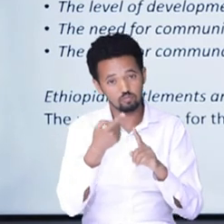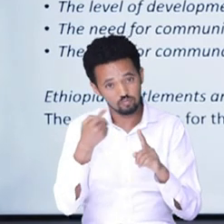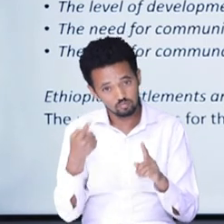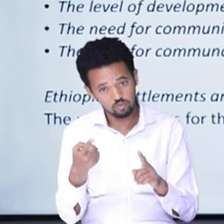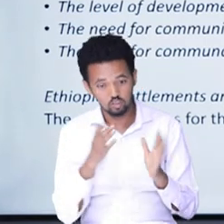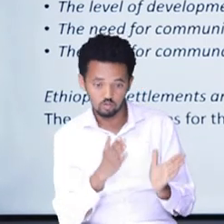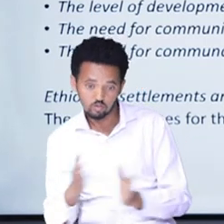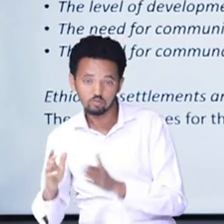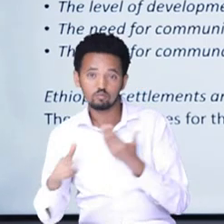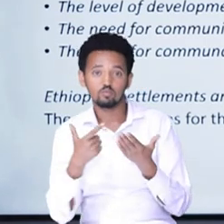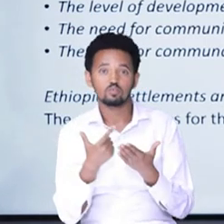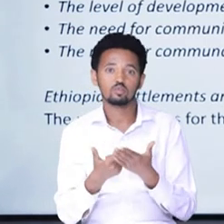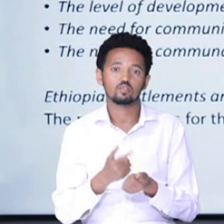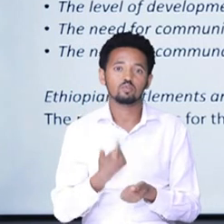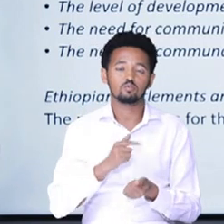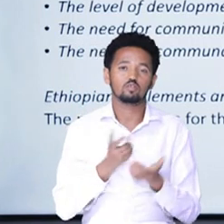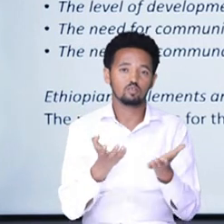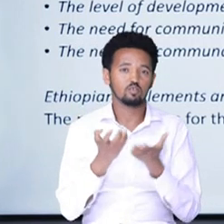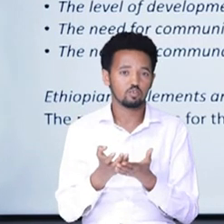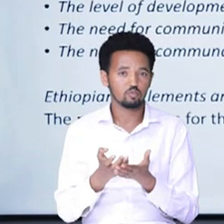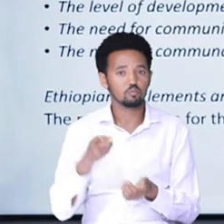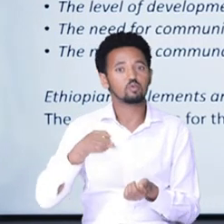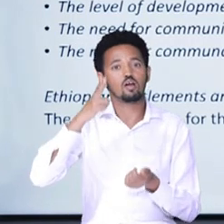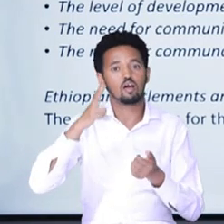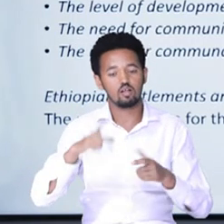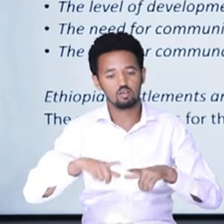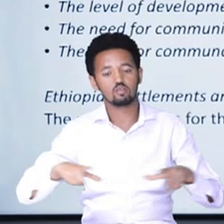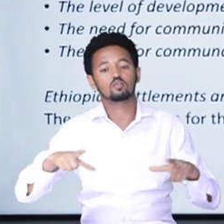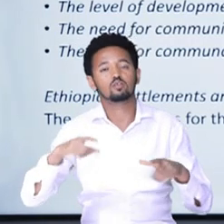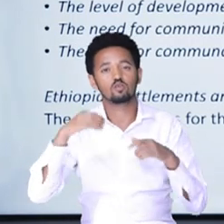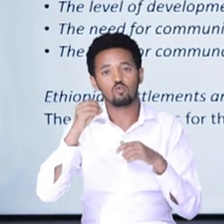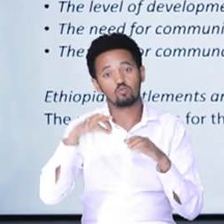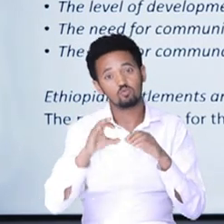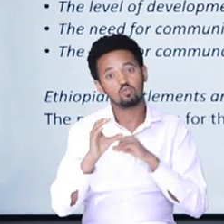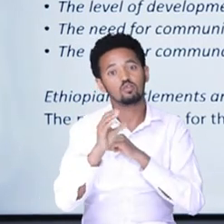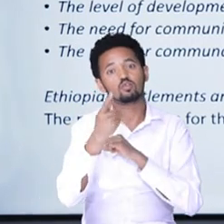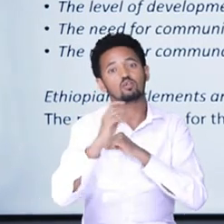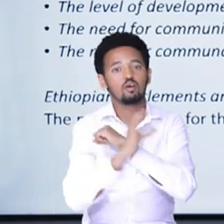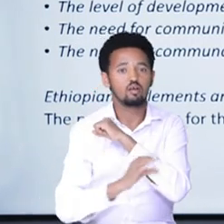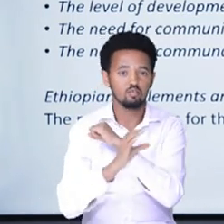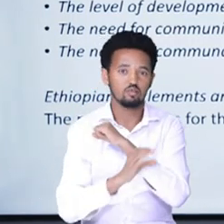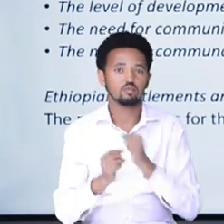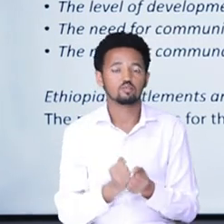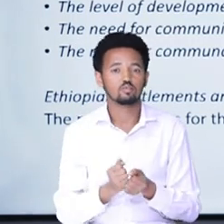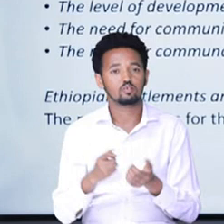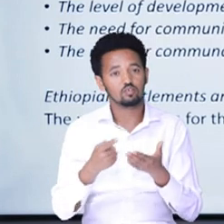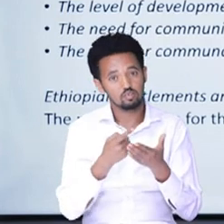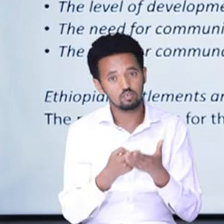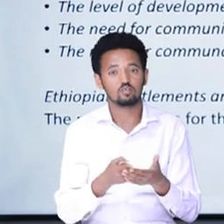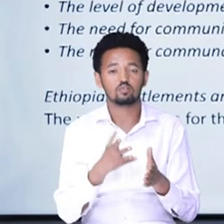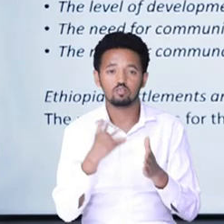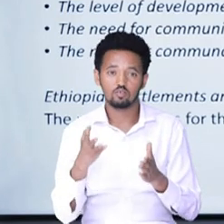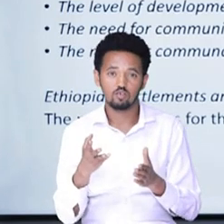In order to this, they need to be on the highland parts of the country. This is in order to protect